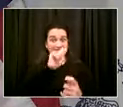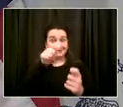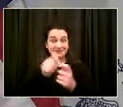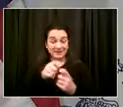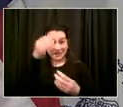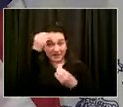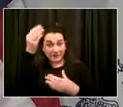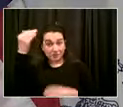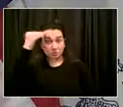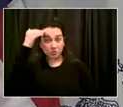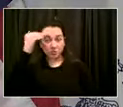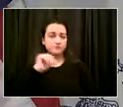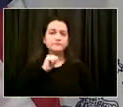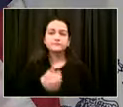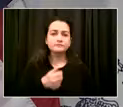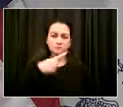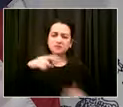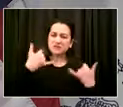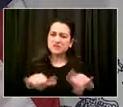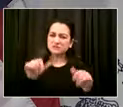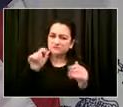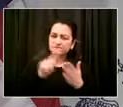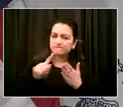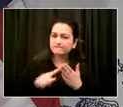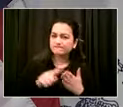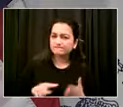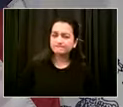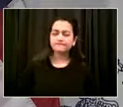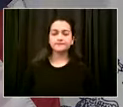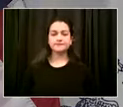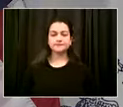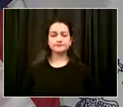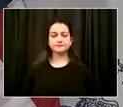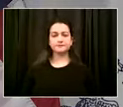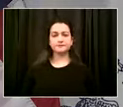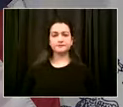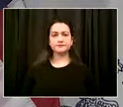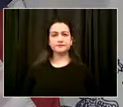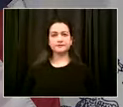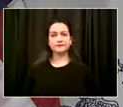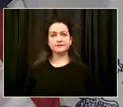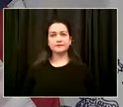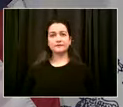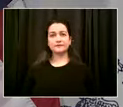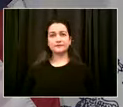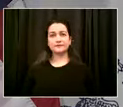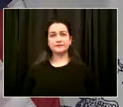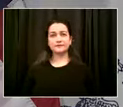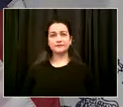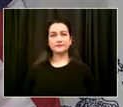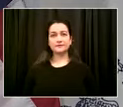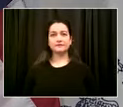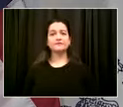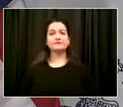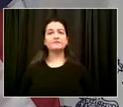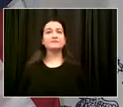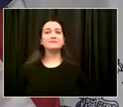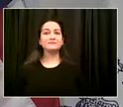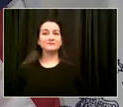ahead. As a programming note, we're also joined by Dr. Choksi and Dr. Katz. The next is Juliet from 1010 Wins.